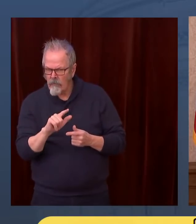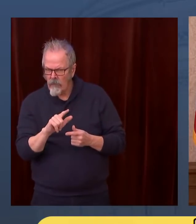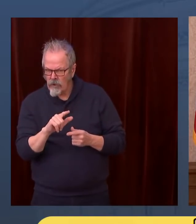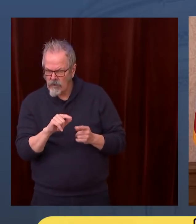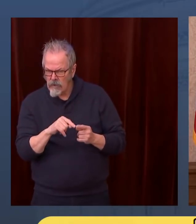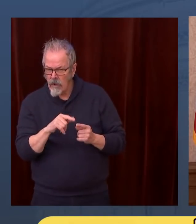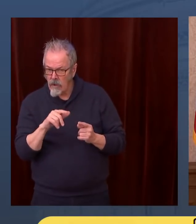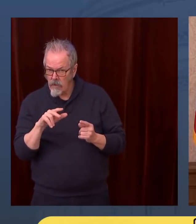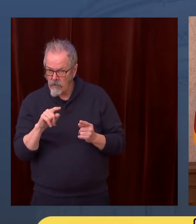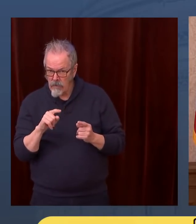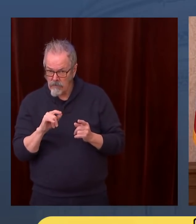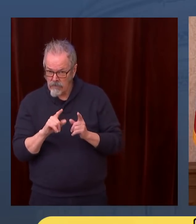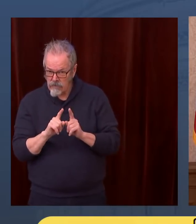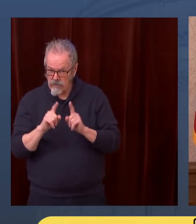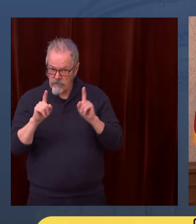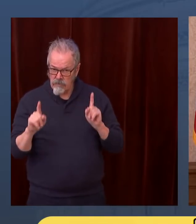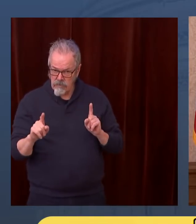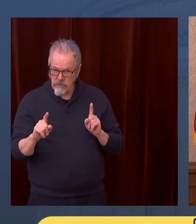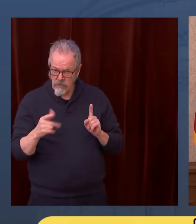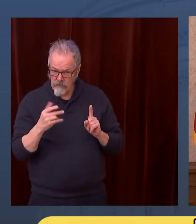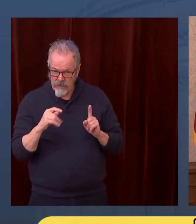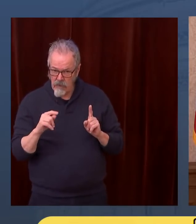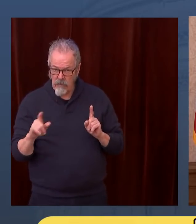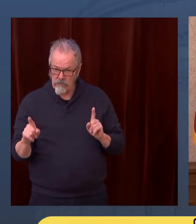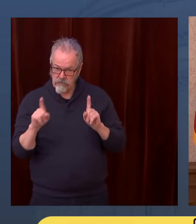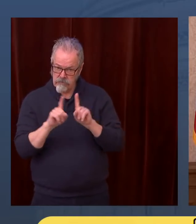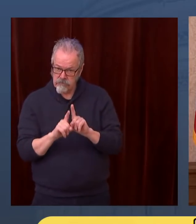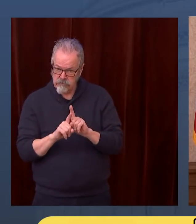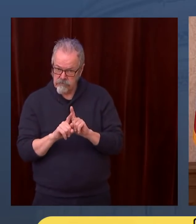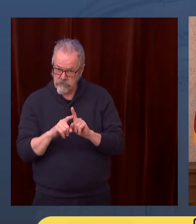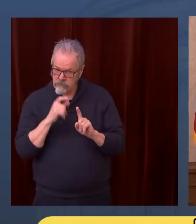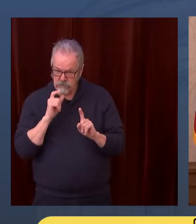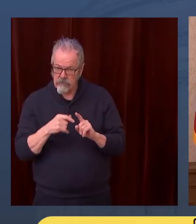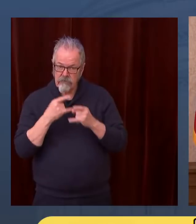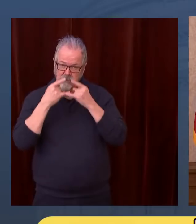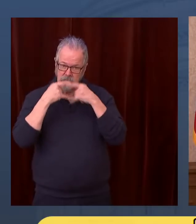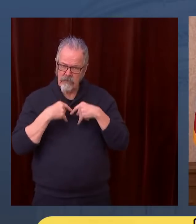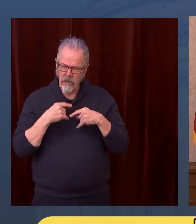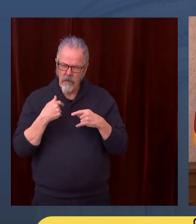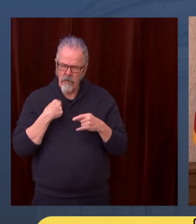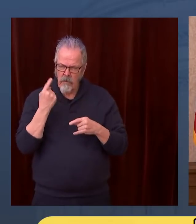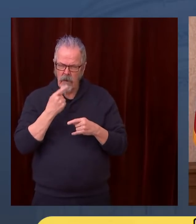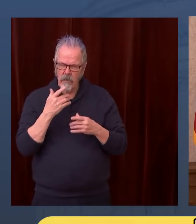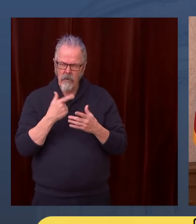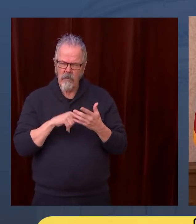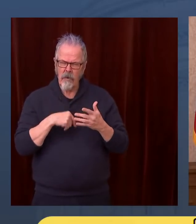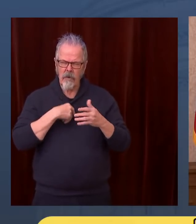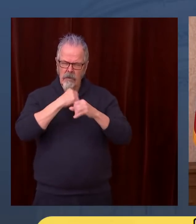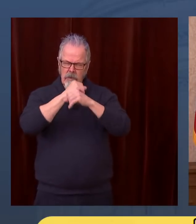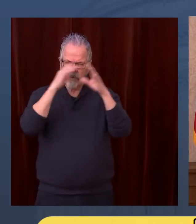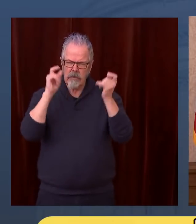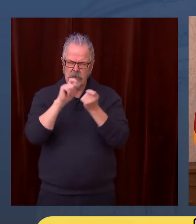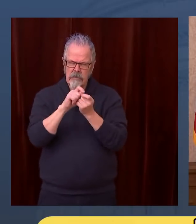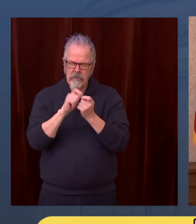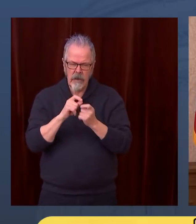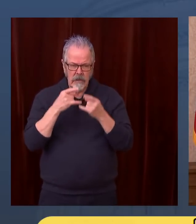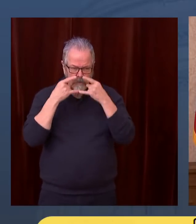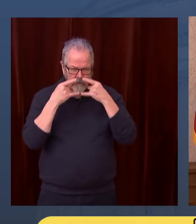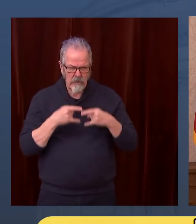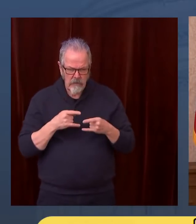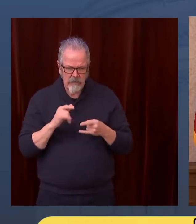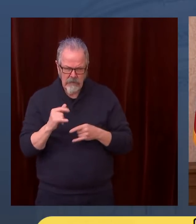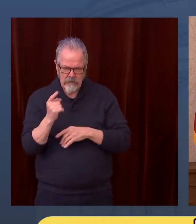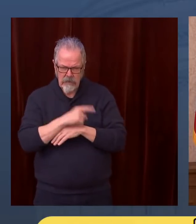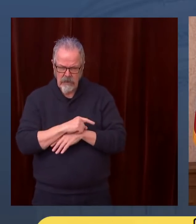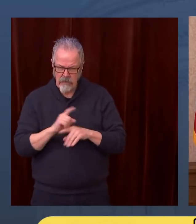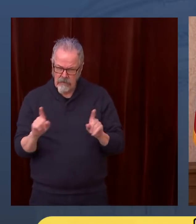that will no longer be required. And I'm wondering what other changes are coming and if athletics will be